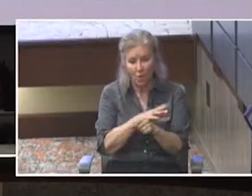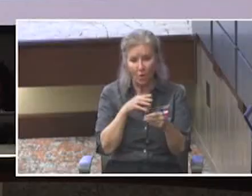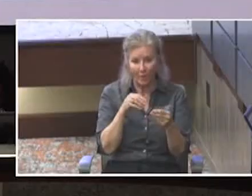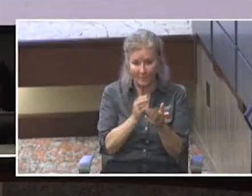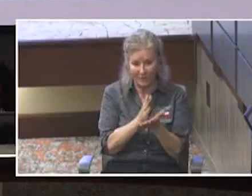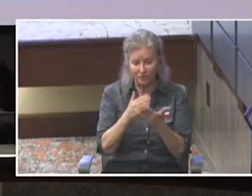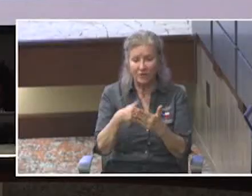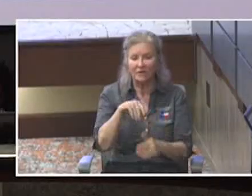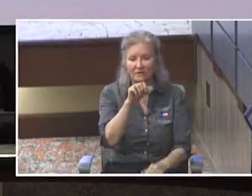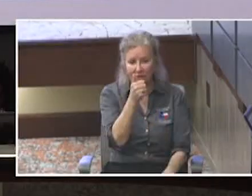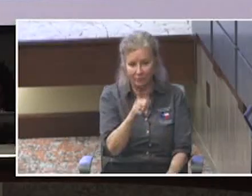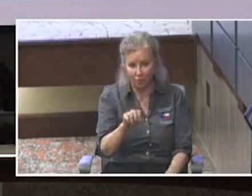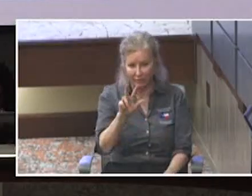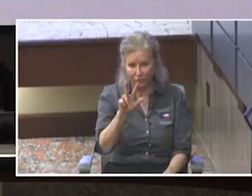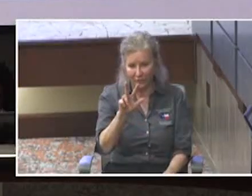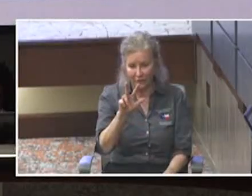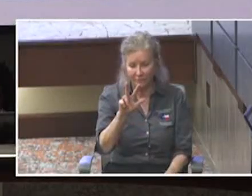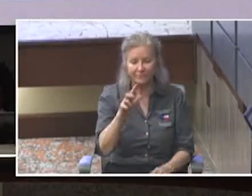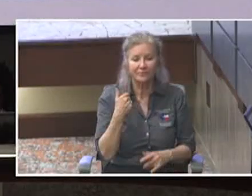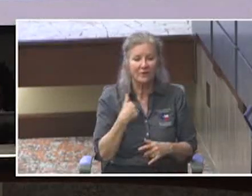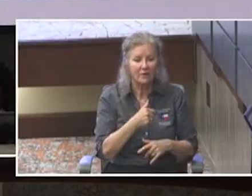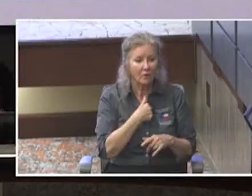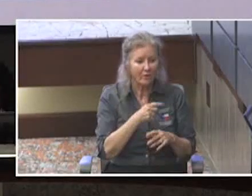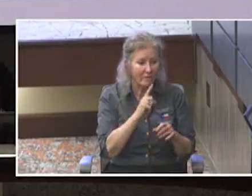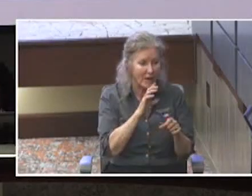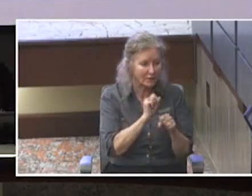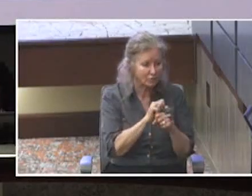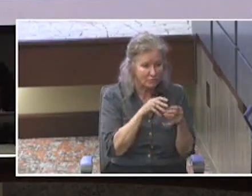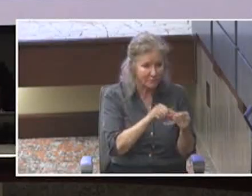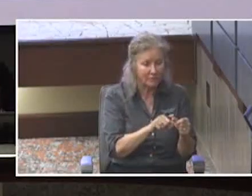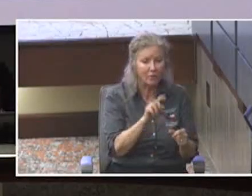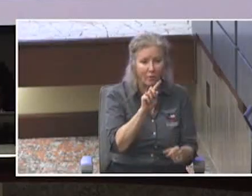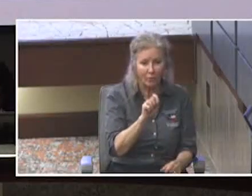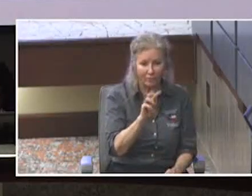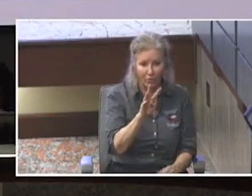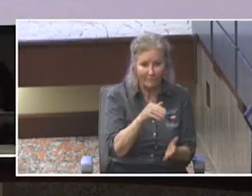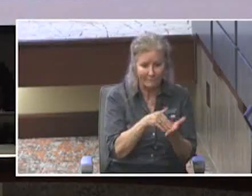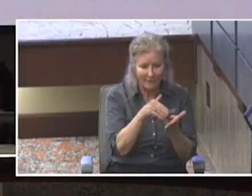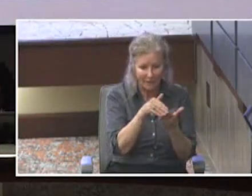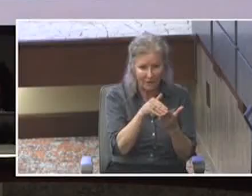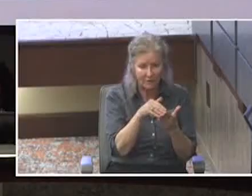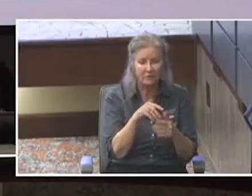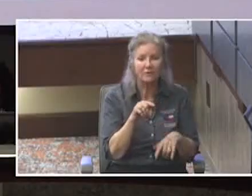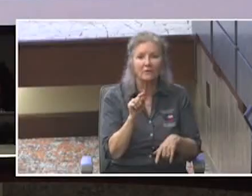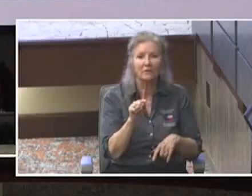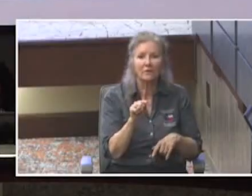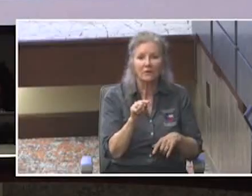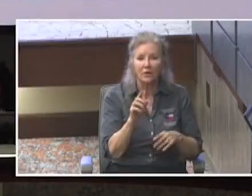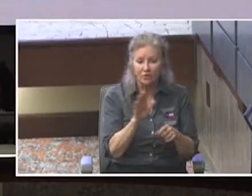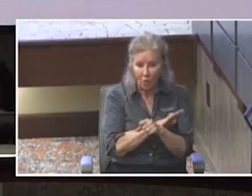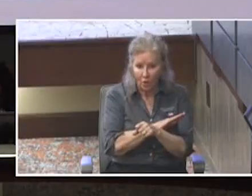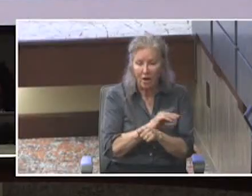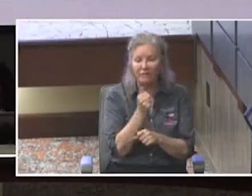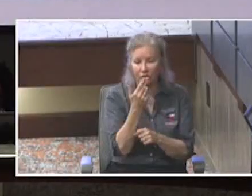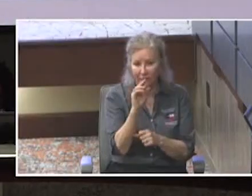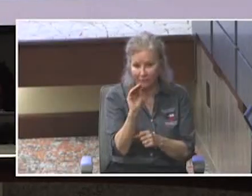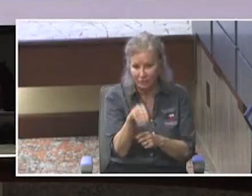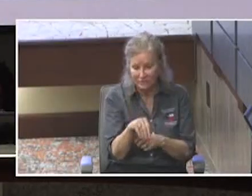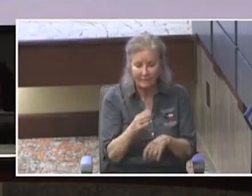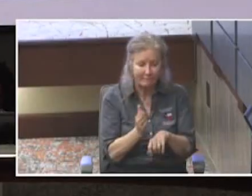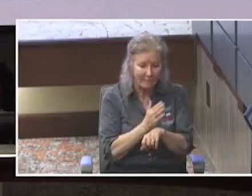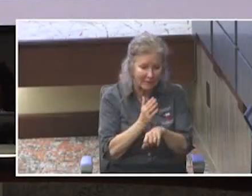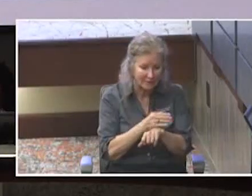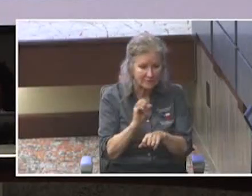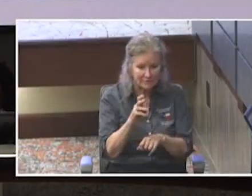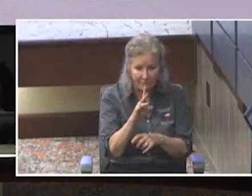10.3. We've got actual expenditures of about 1.4 million. Total actual spendings at 13%. Maintenance and supplies are a little